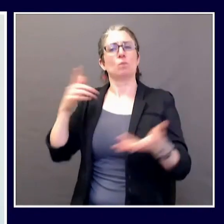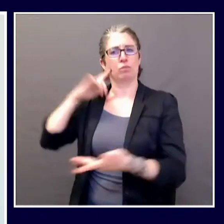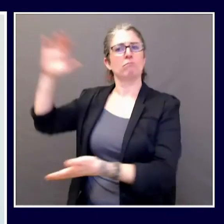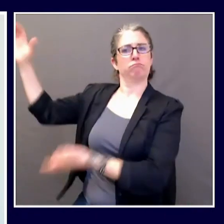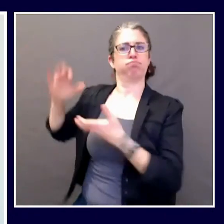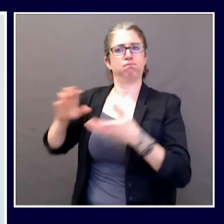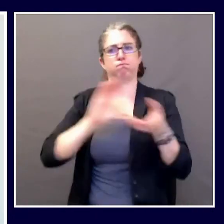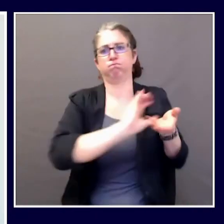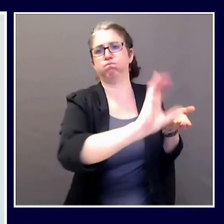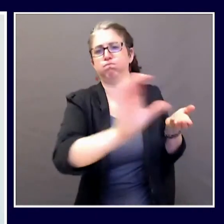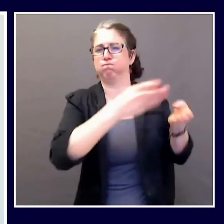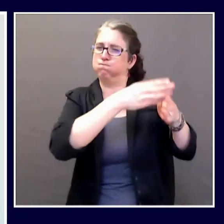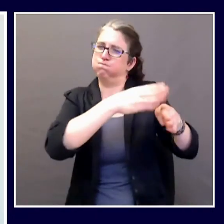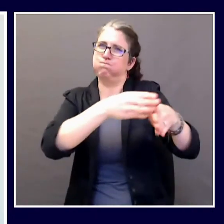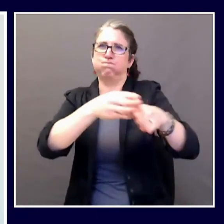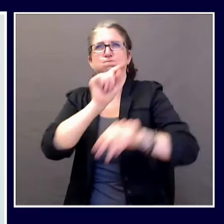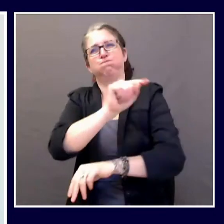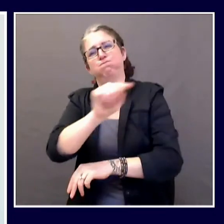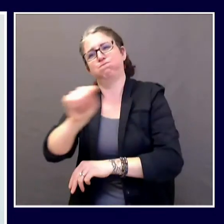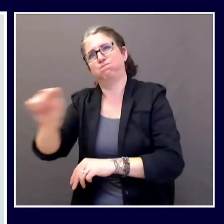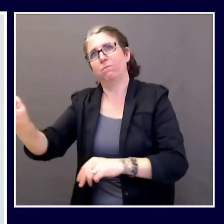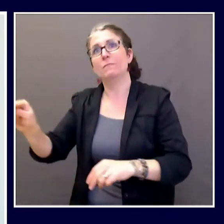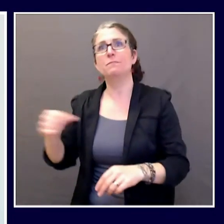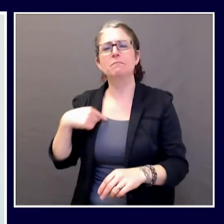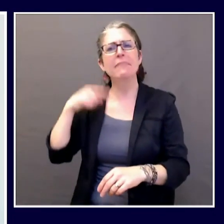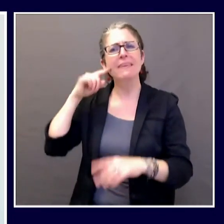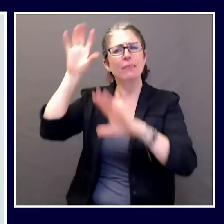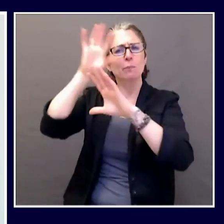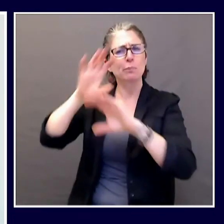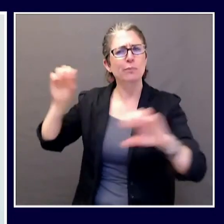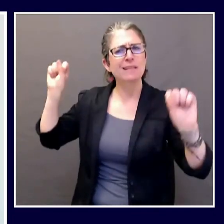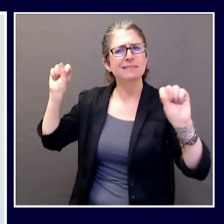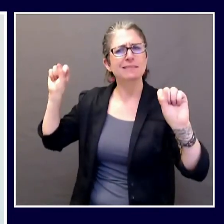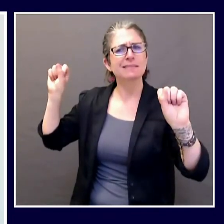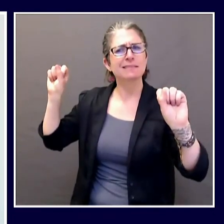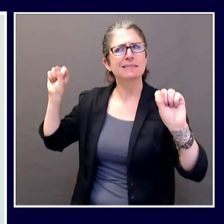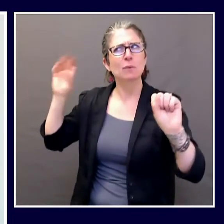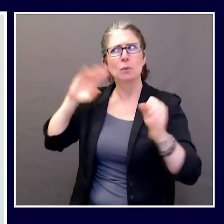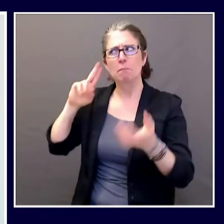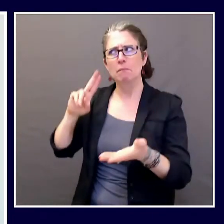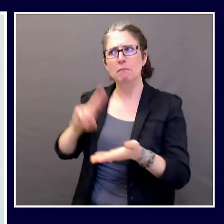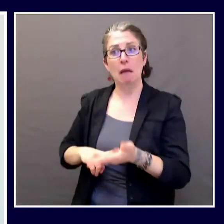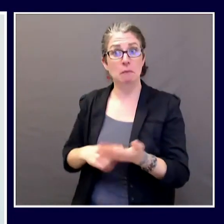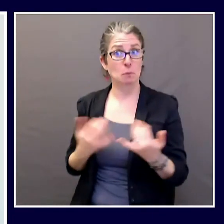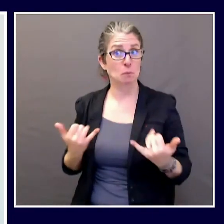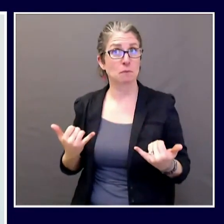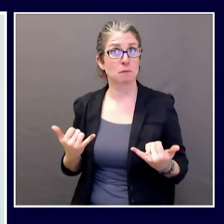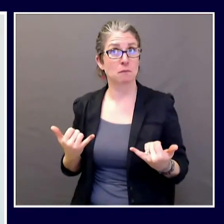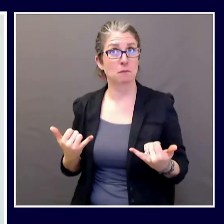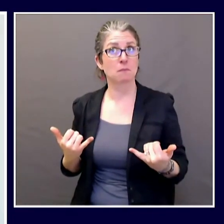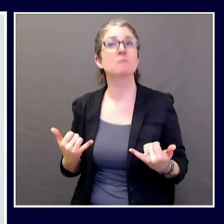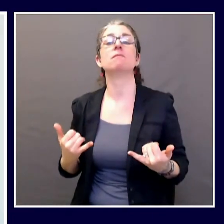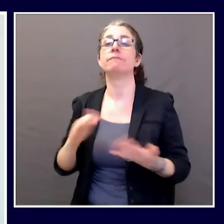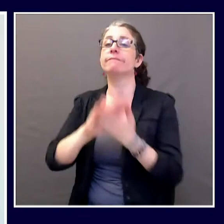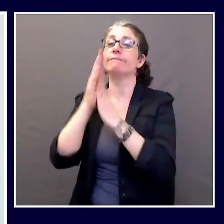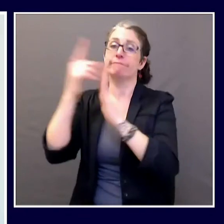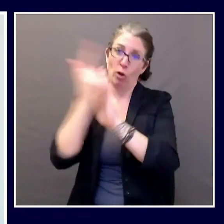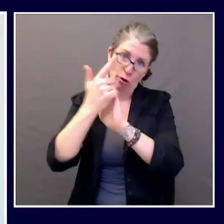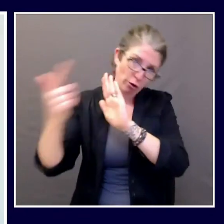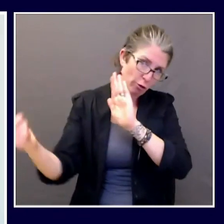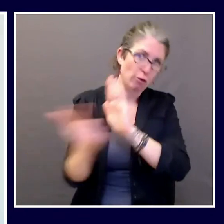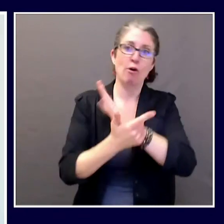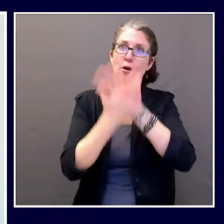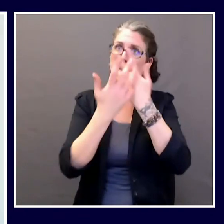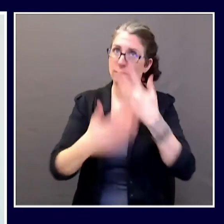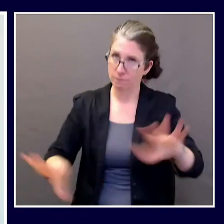that bill today to become law. I think we will certainly be giving details as we go forward. But I think in the short run, going back